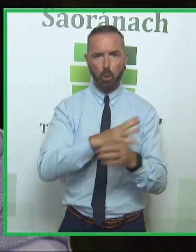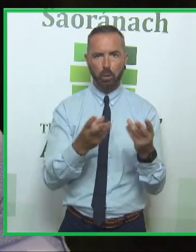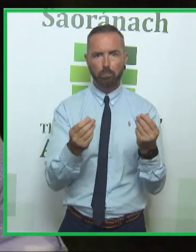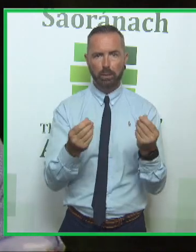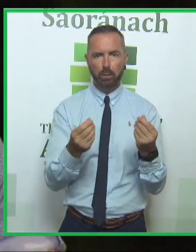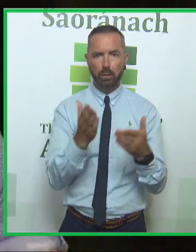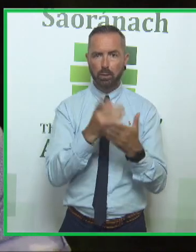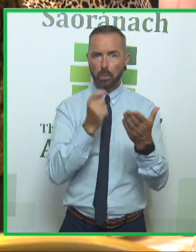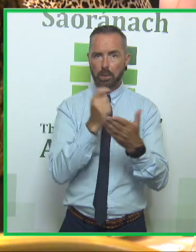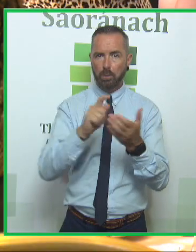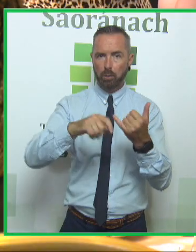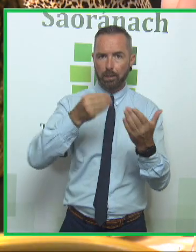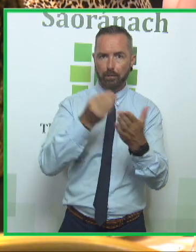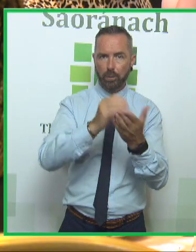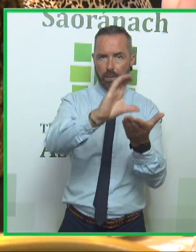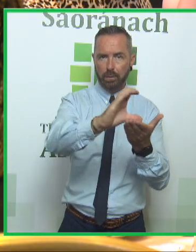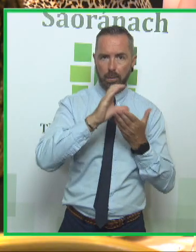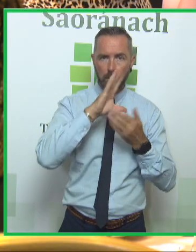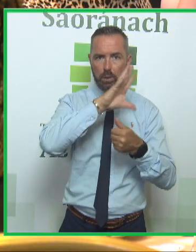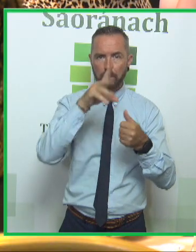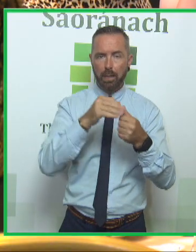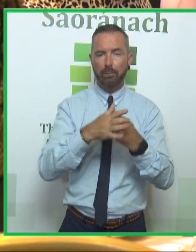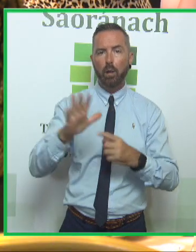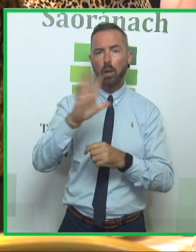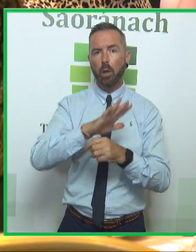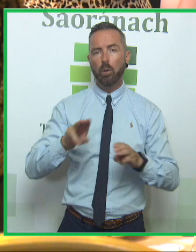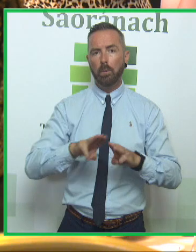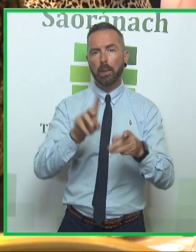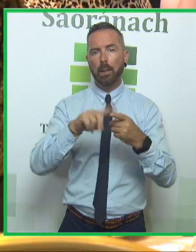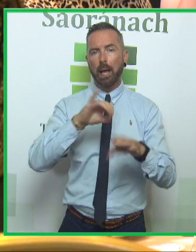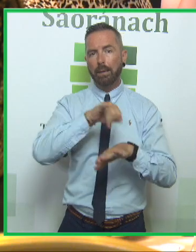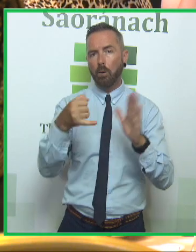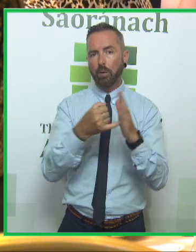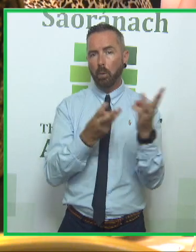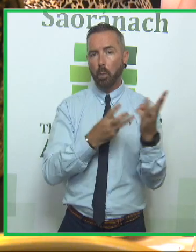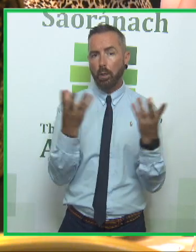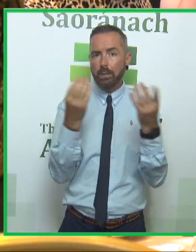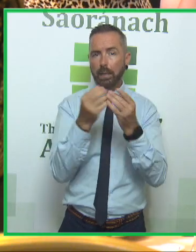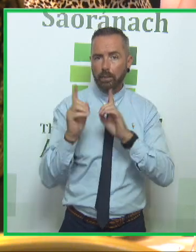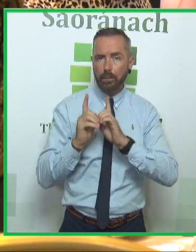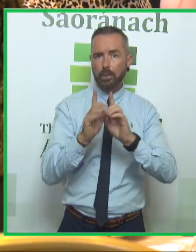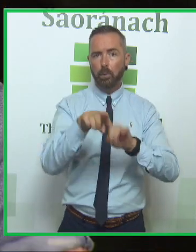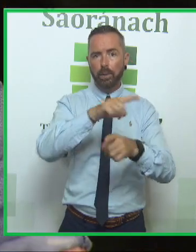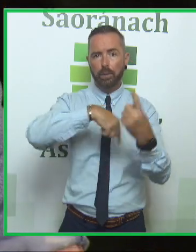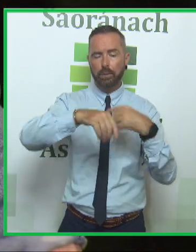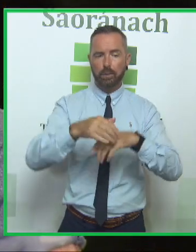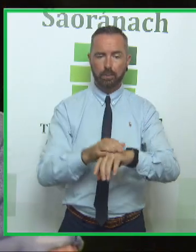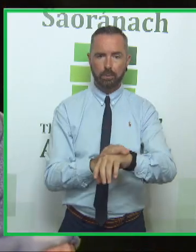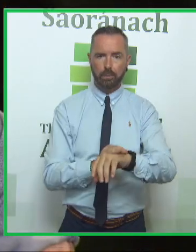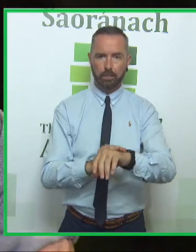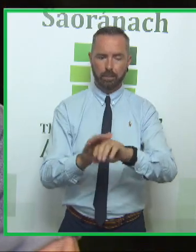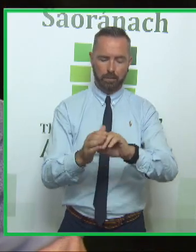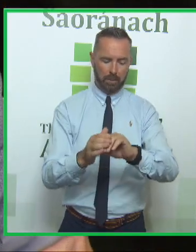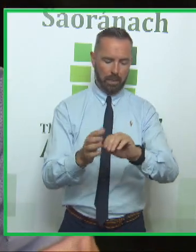it's about attracting funding, but especially in terms of local people and organisations working together with us. The